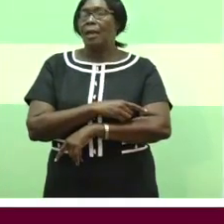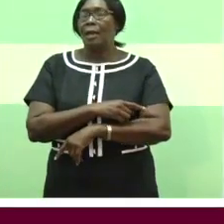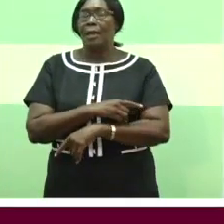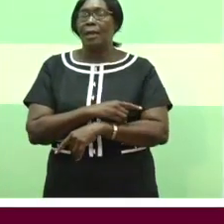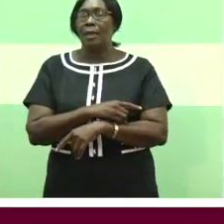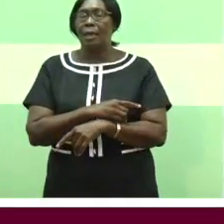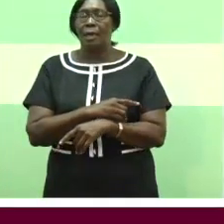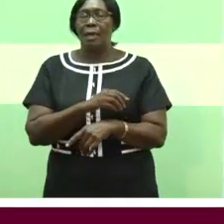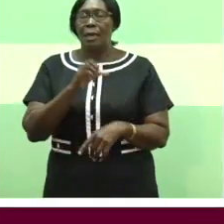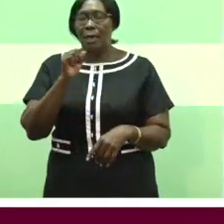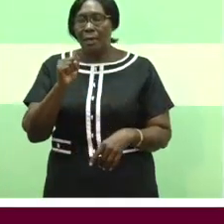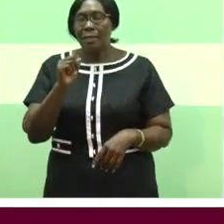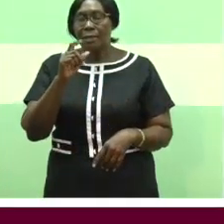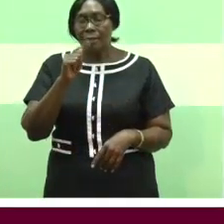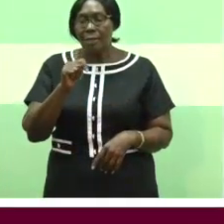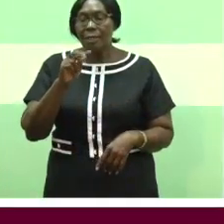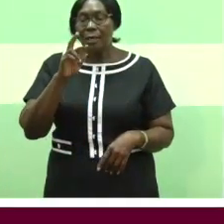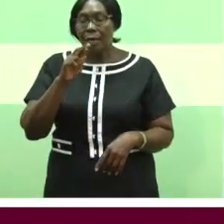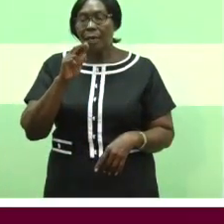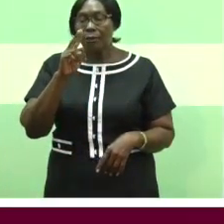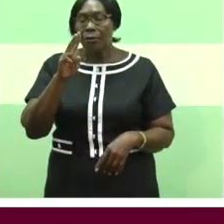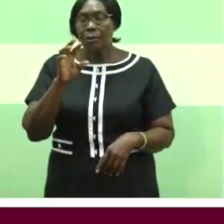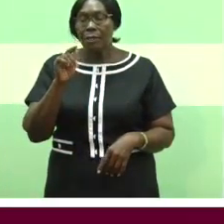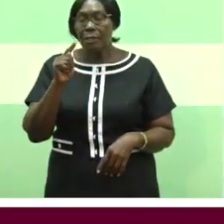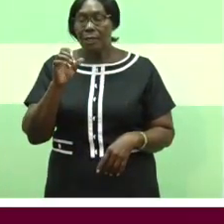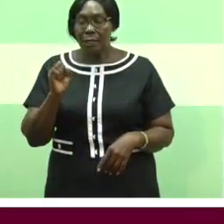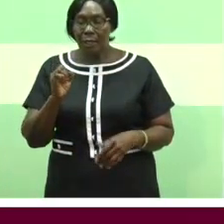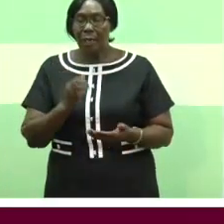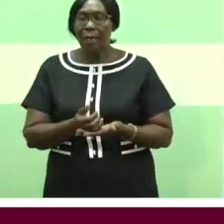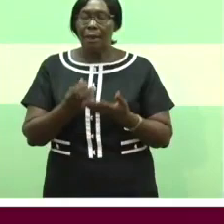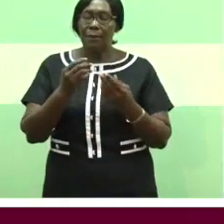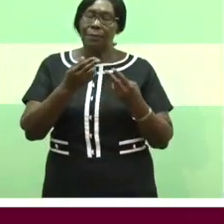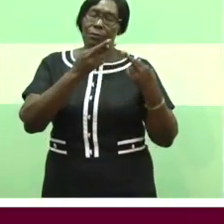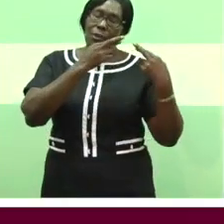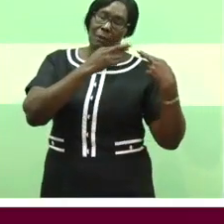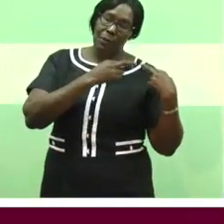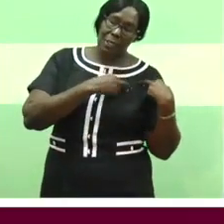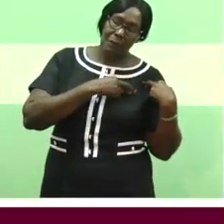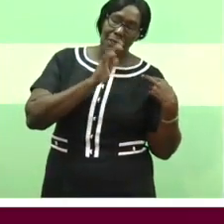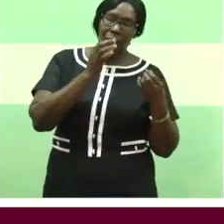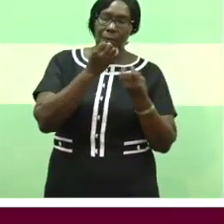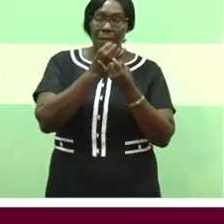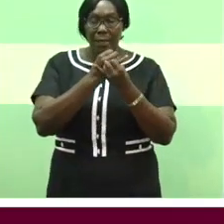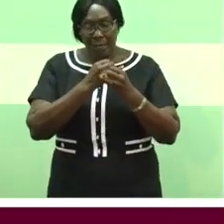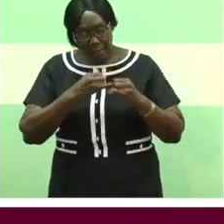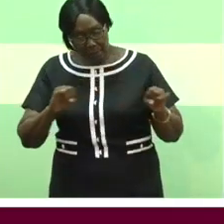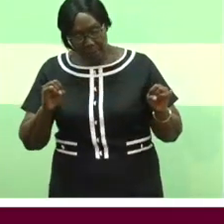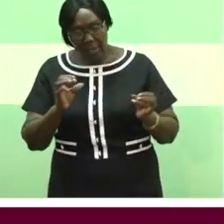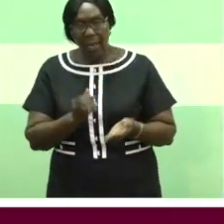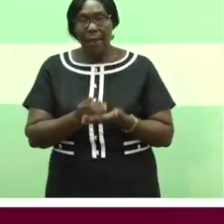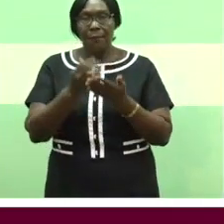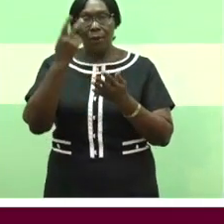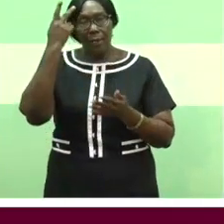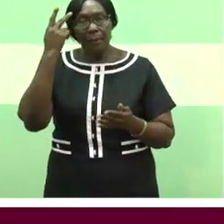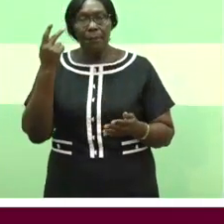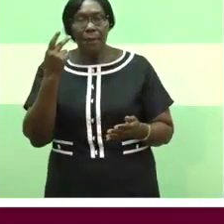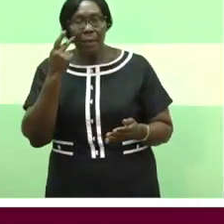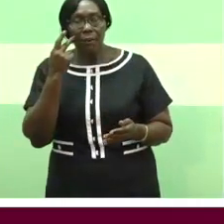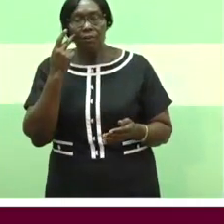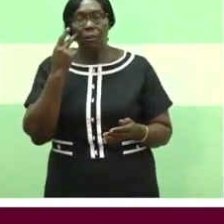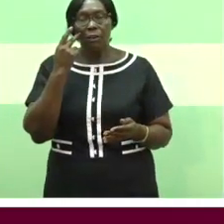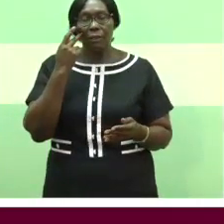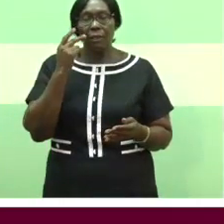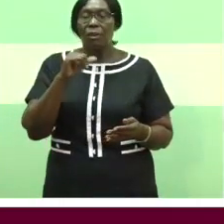It also helps them to be responsible and to be independent, and it also helps you as the parent, you